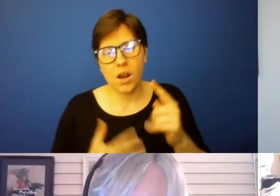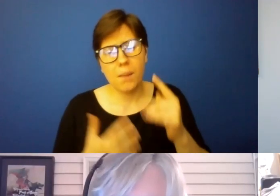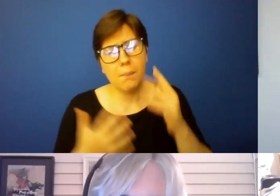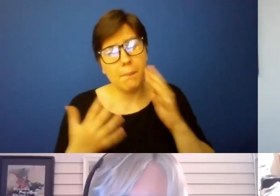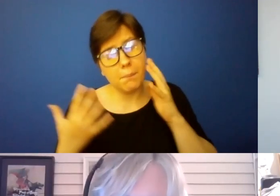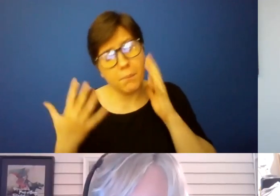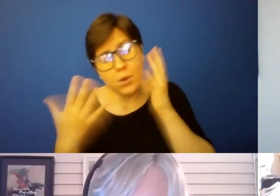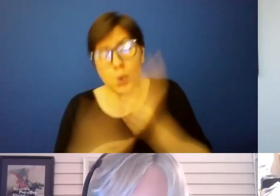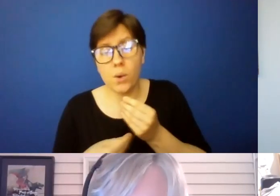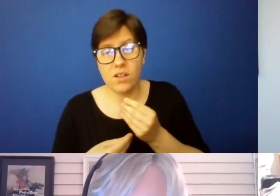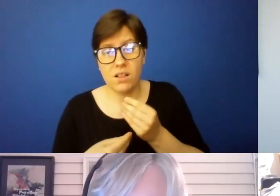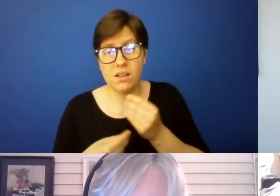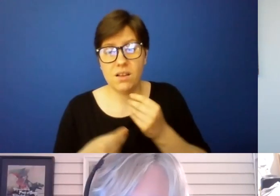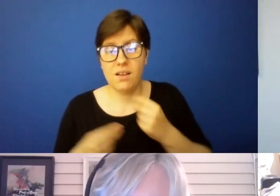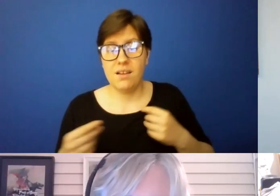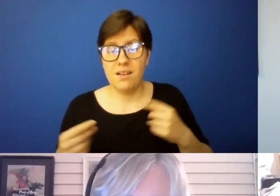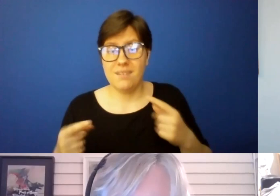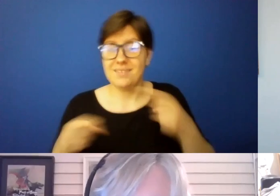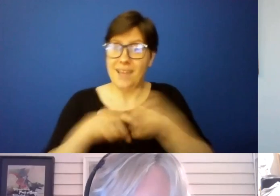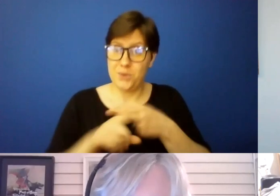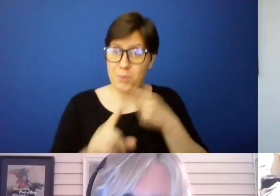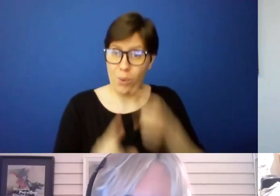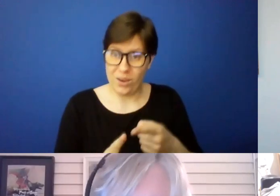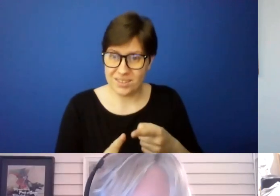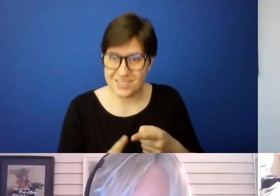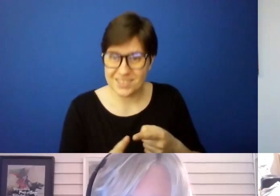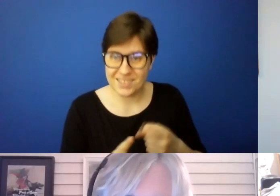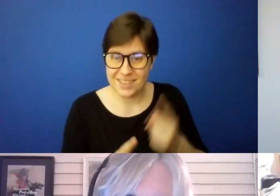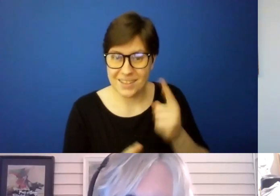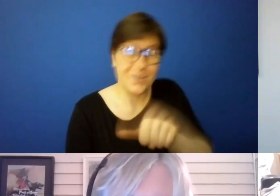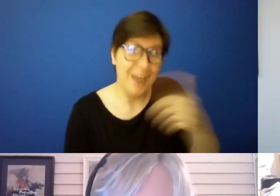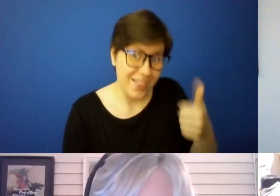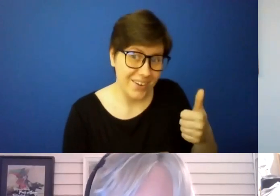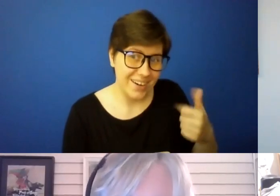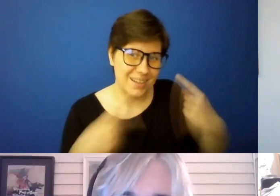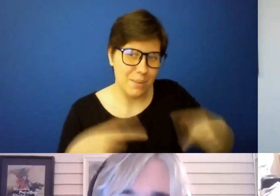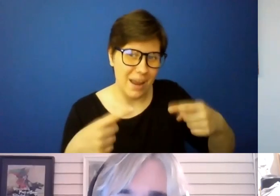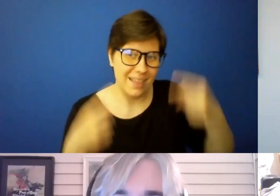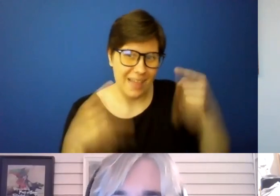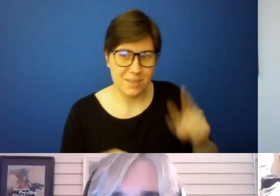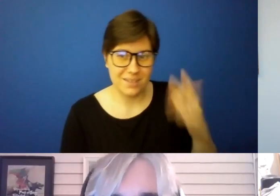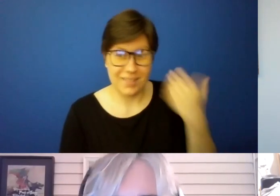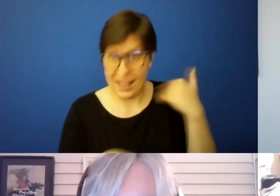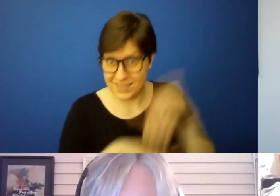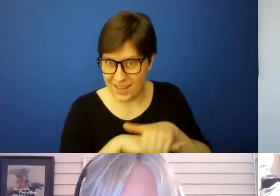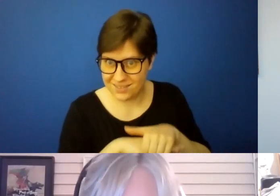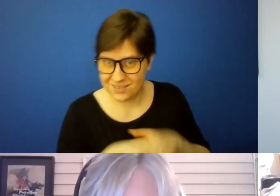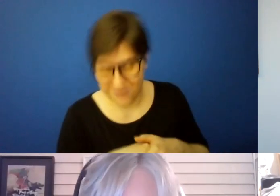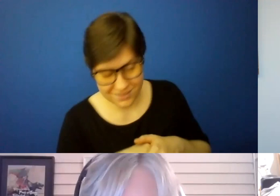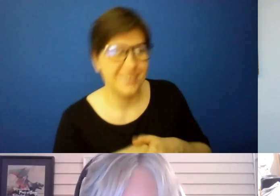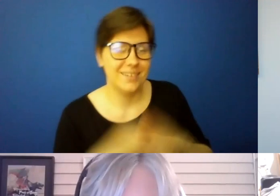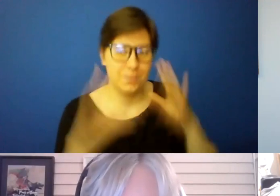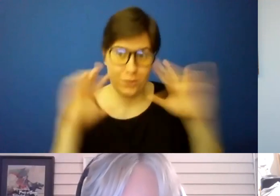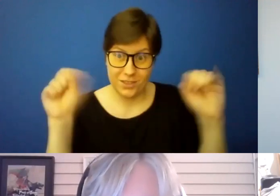beautiful counterpoint to another debate that took place last night. Is a